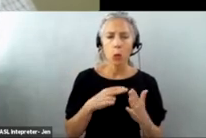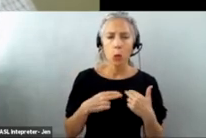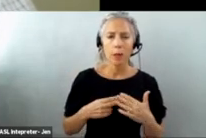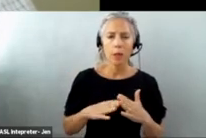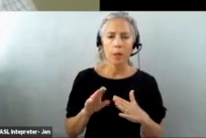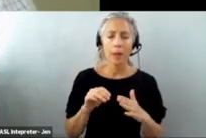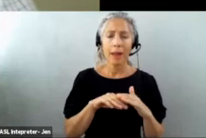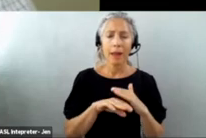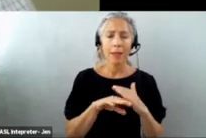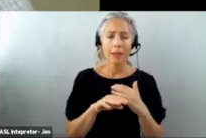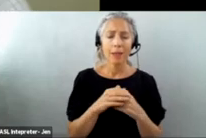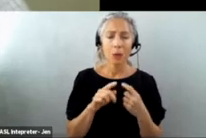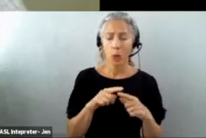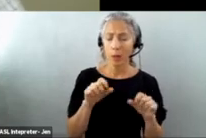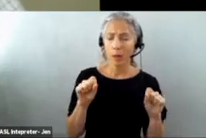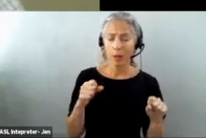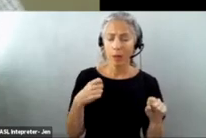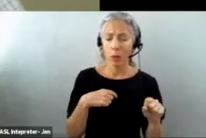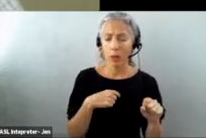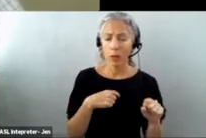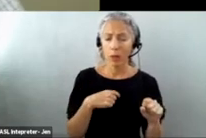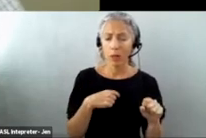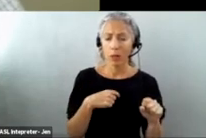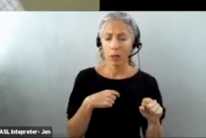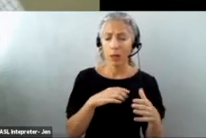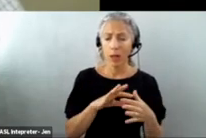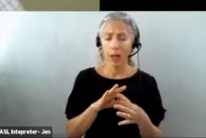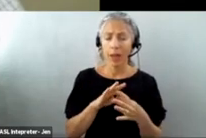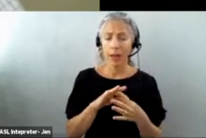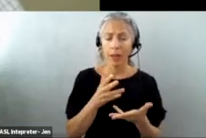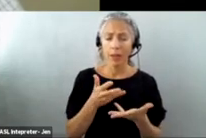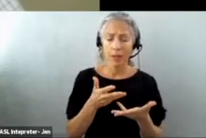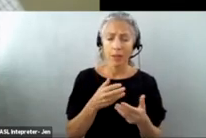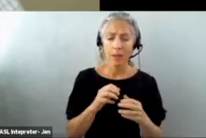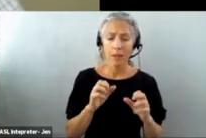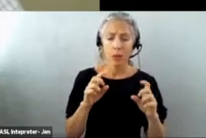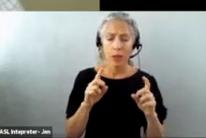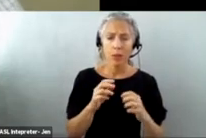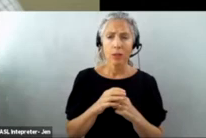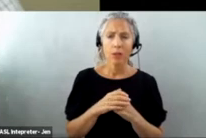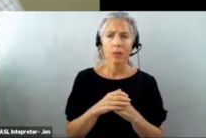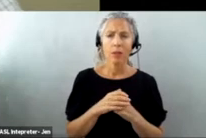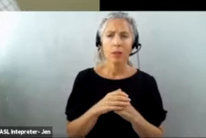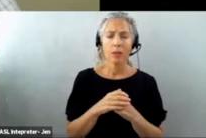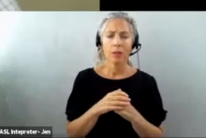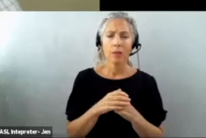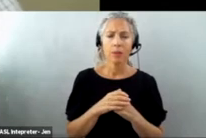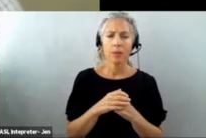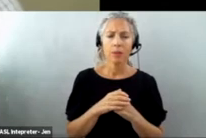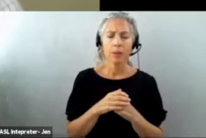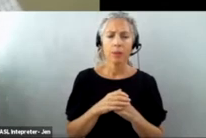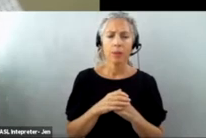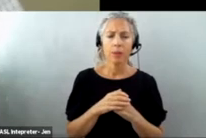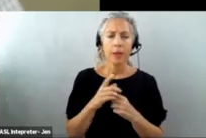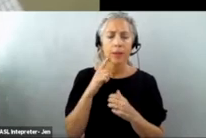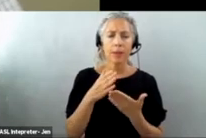access is, you know, when can we actually engage in education? And I think there was some